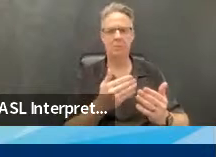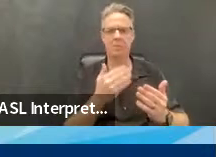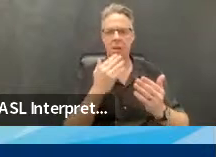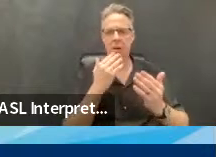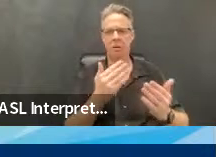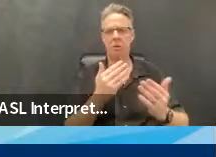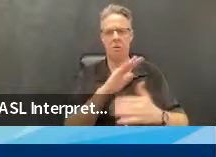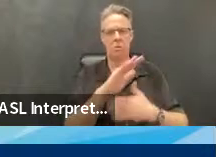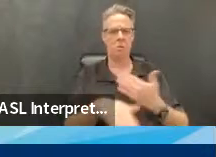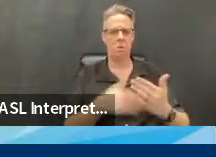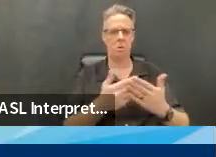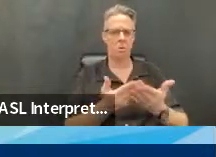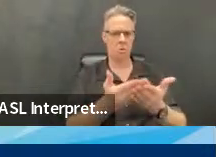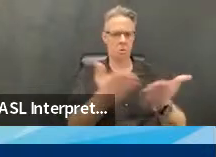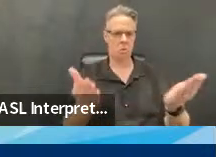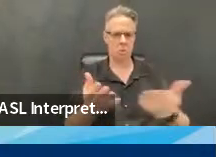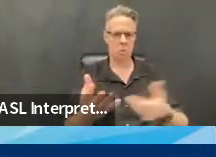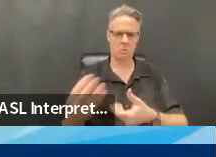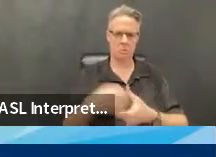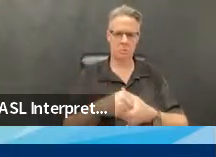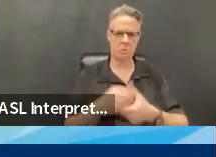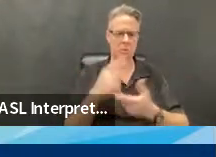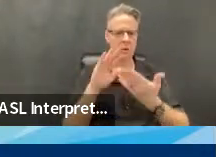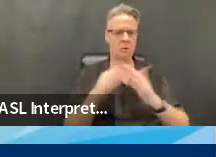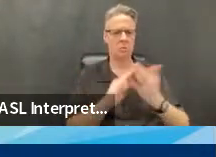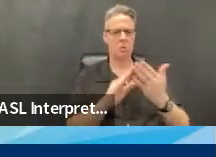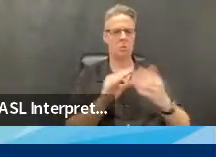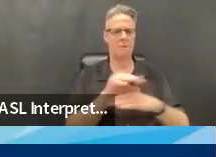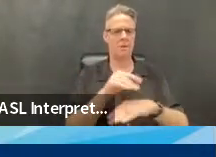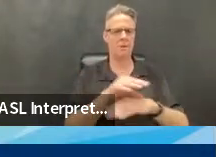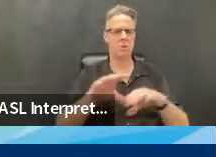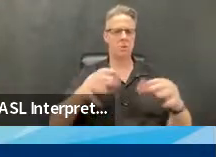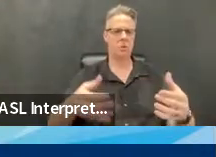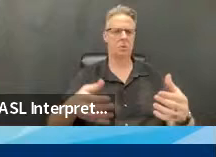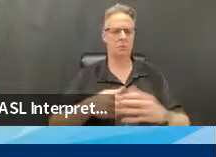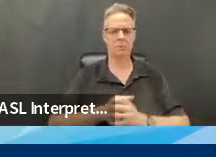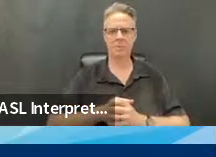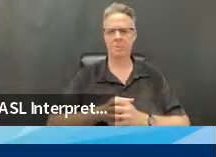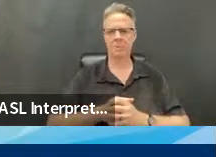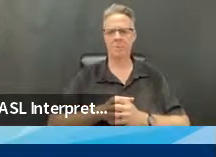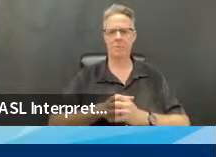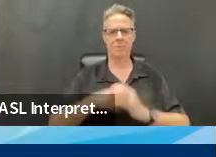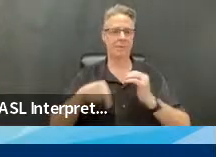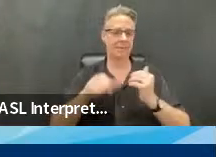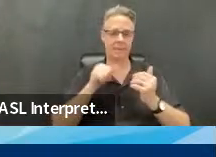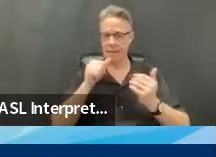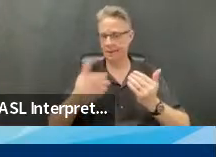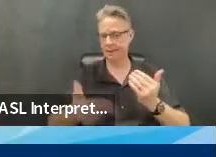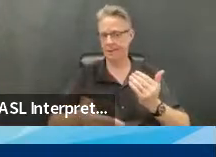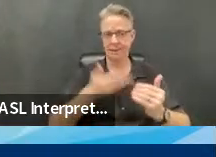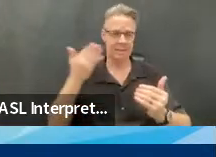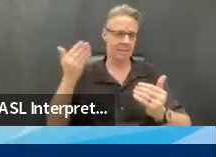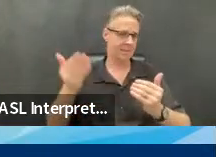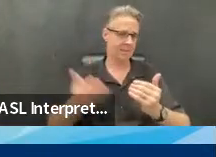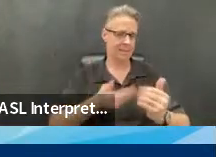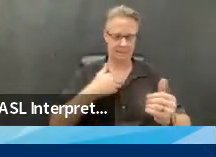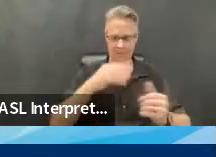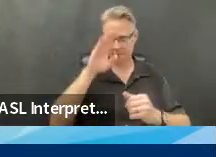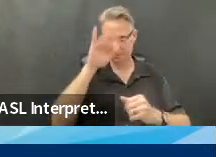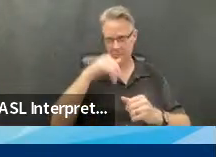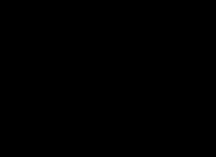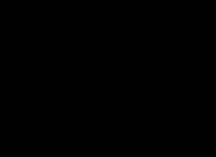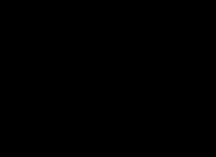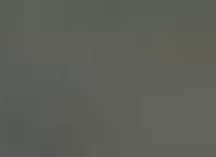all the participants in the community advisory group. This is not easy. We're asking a lot of your